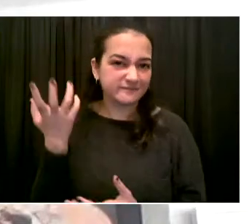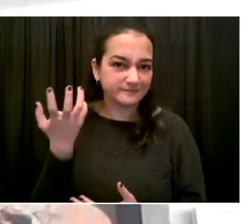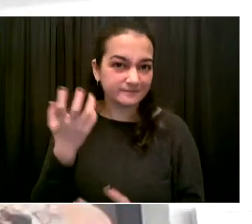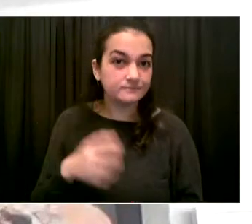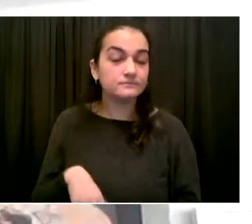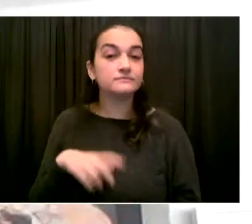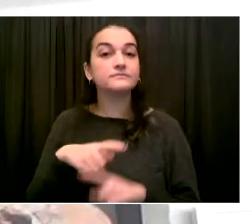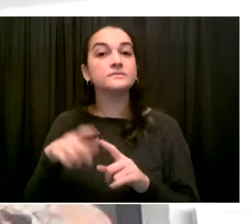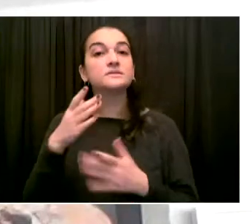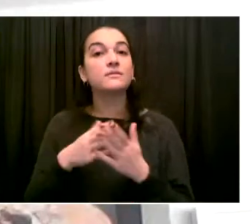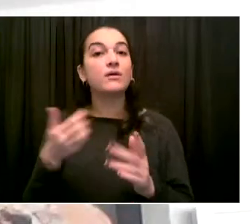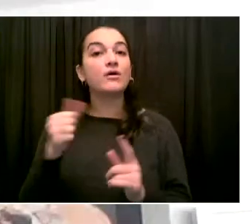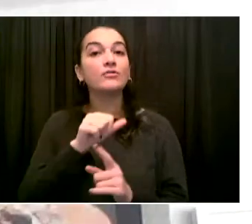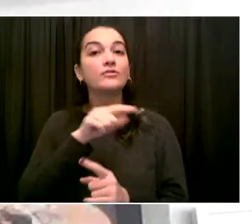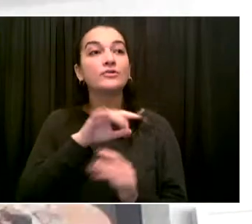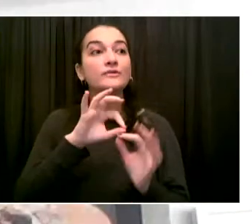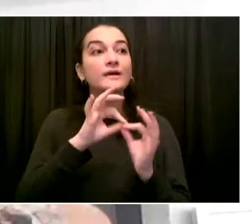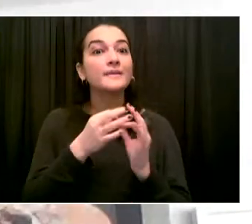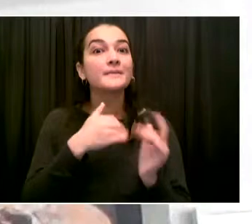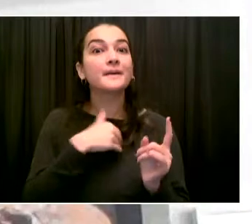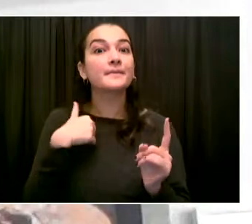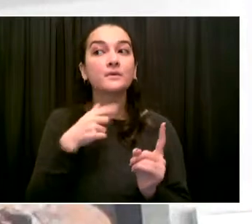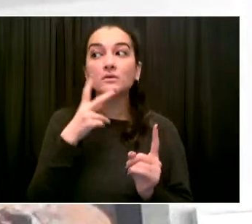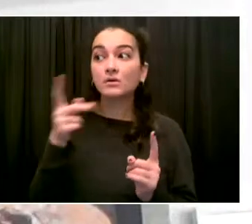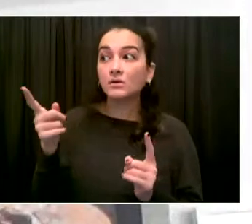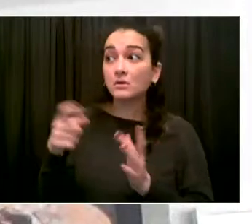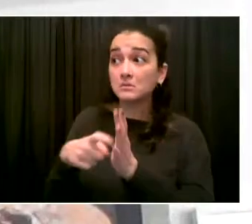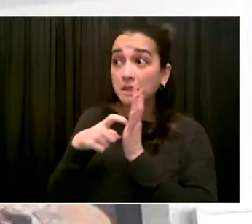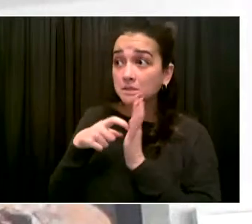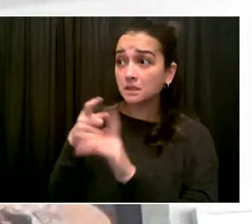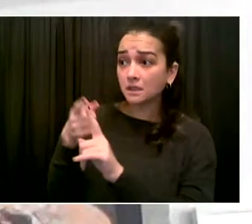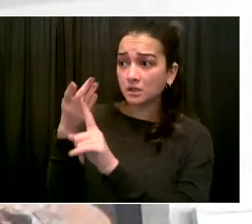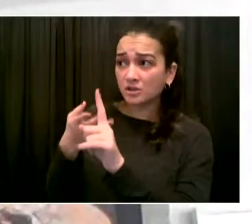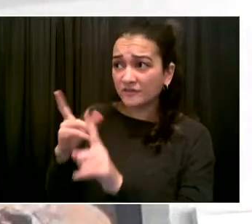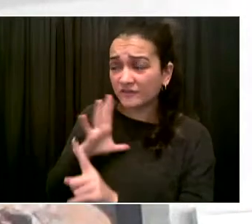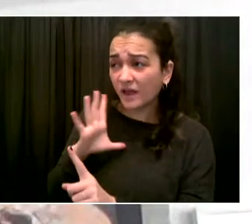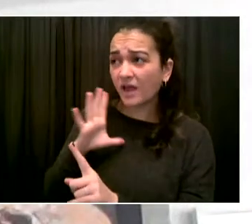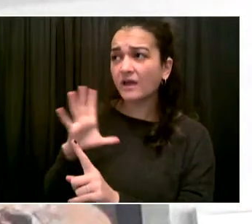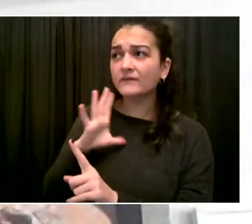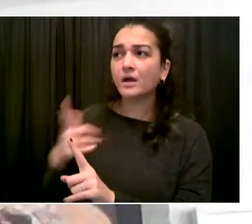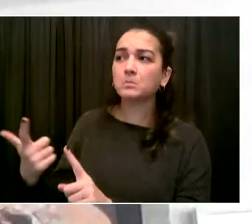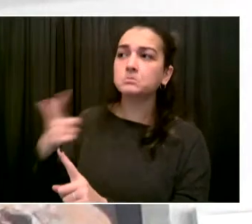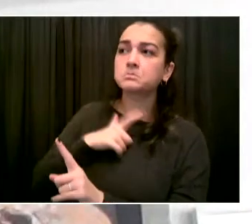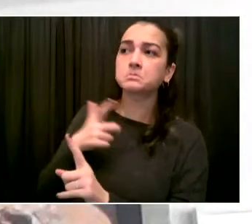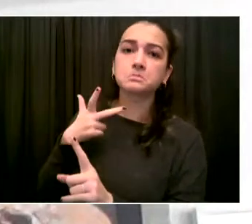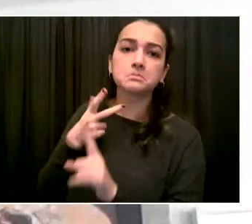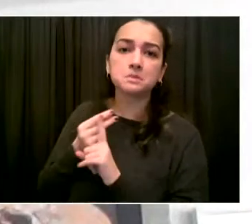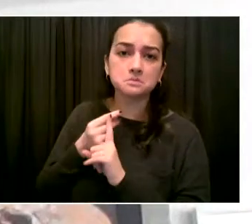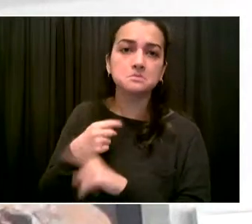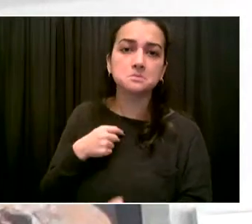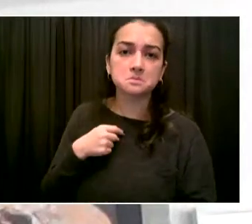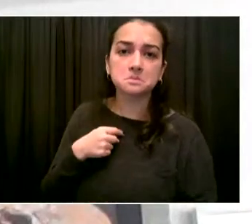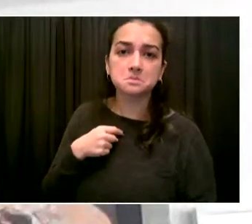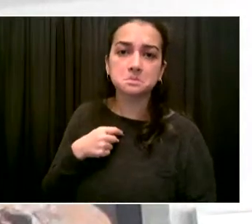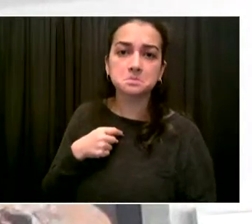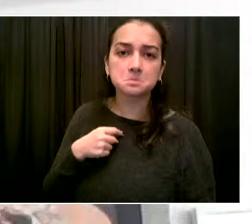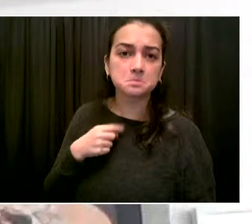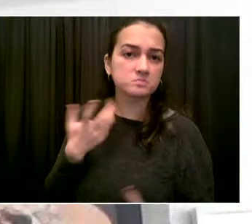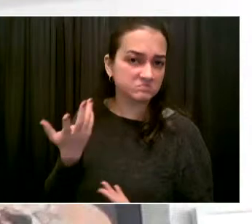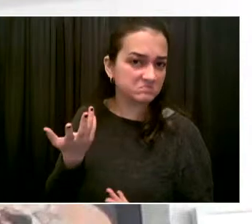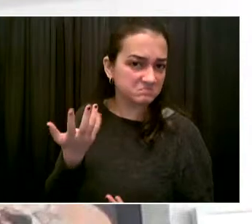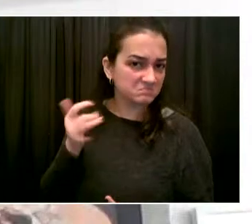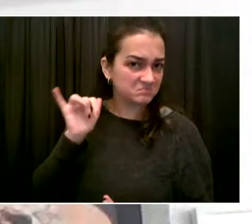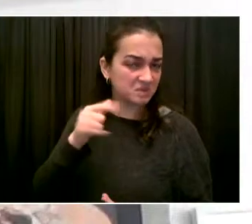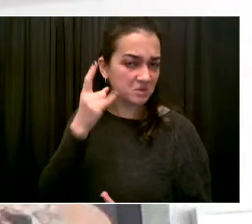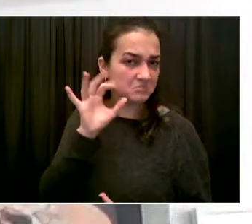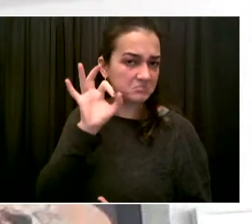know if they wanted to get vaccinated, who were worried about vaccination, got vaccinated. And I think that shows something to